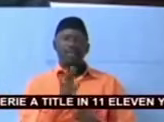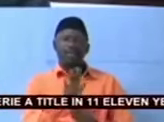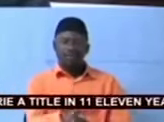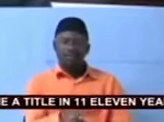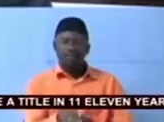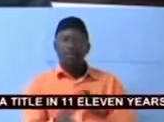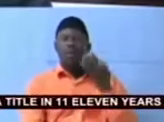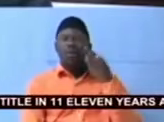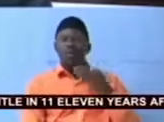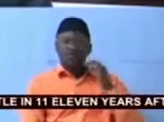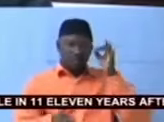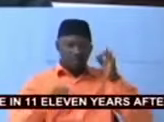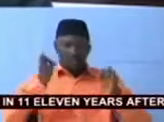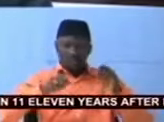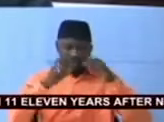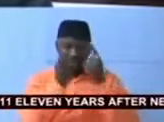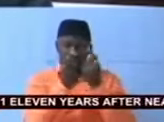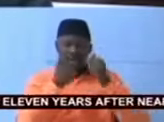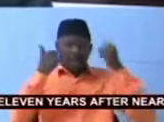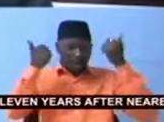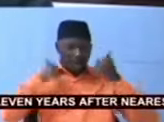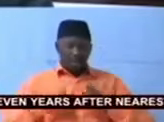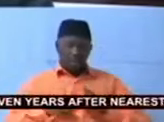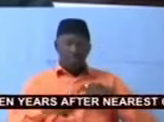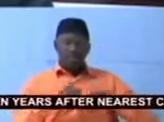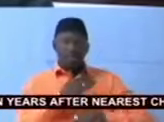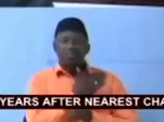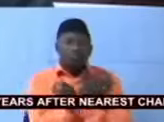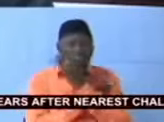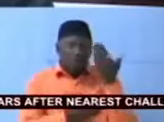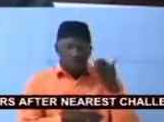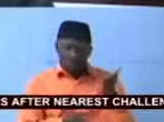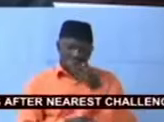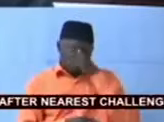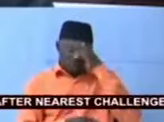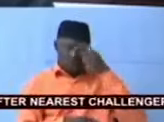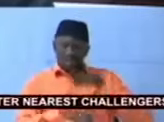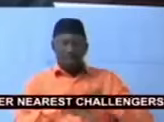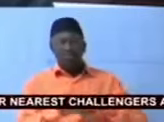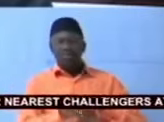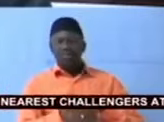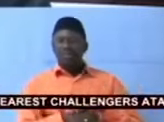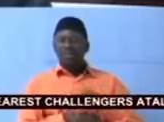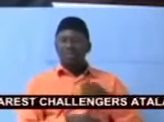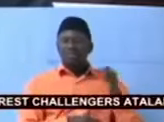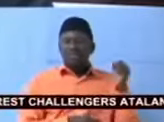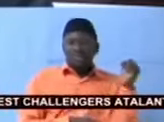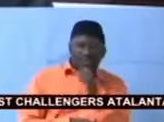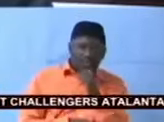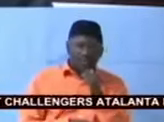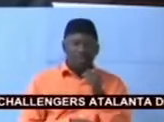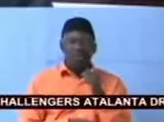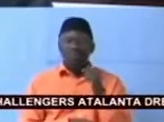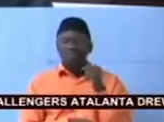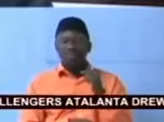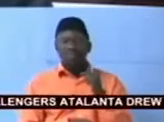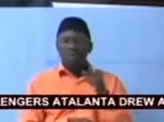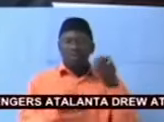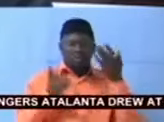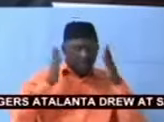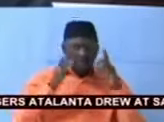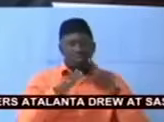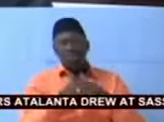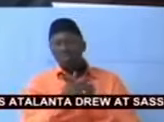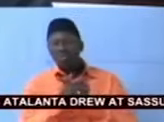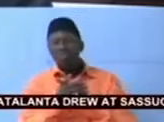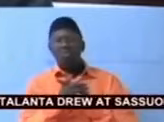bu ko tebar ñewé ci suba ci case yi, either criminal cases or civil cases, mo xam nak muy tefar wala